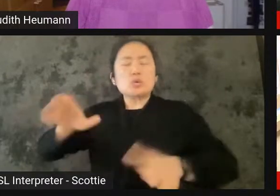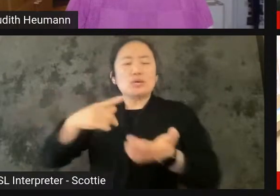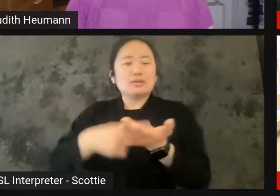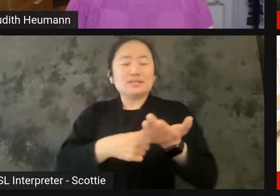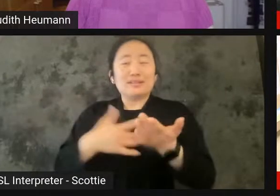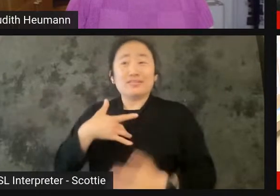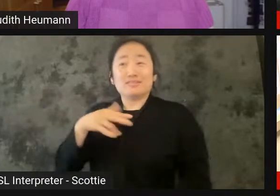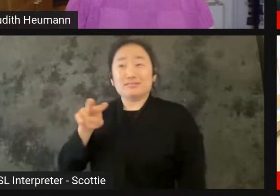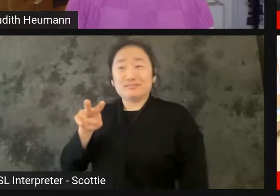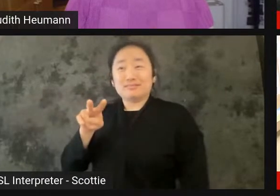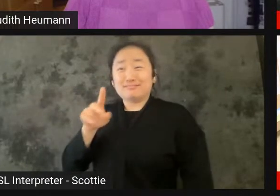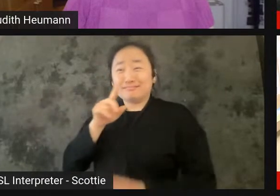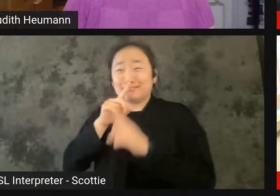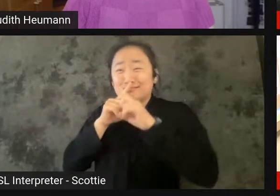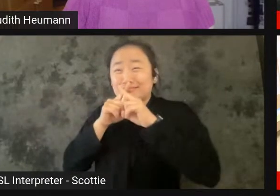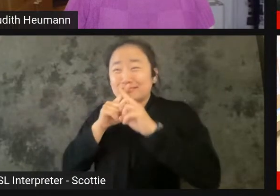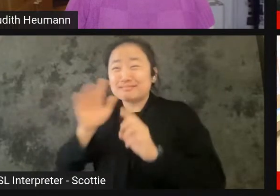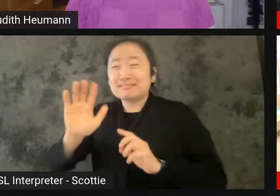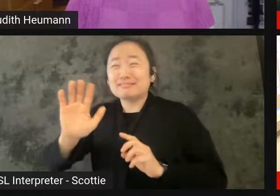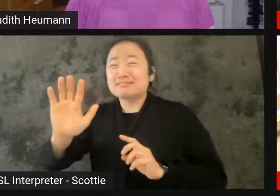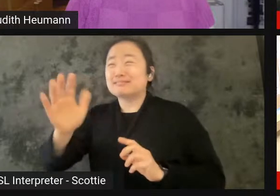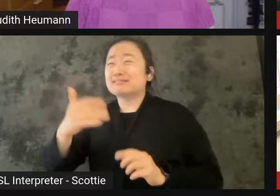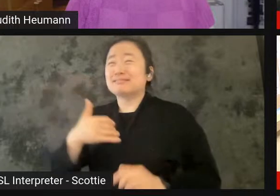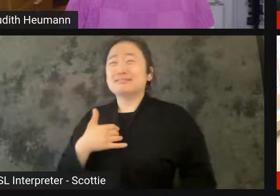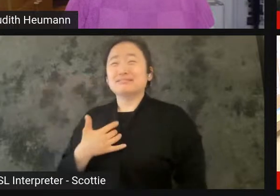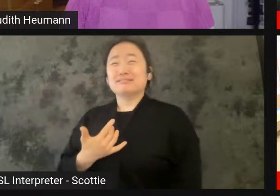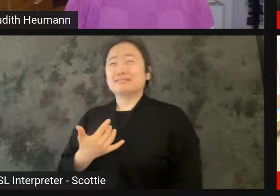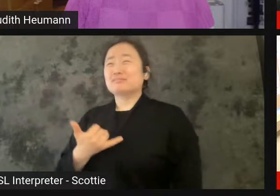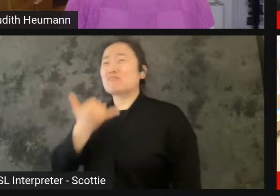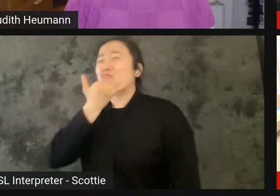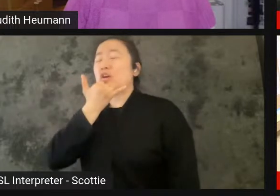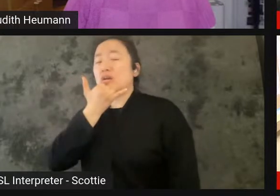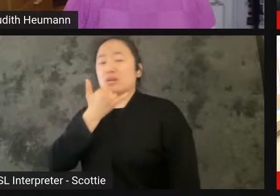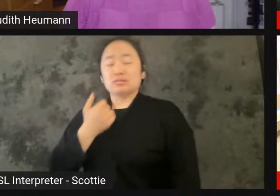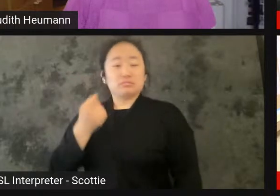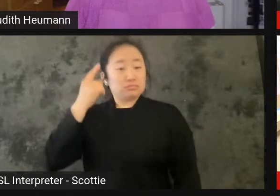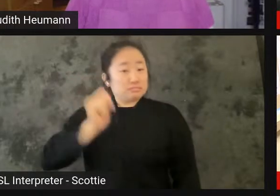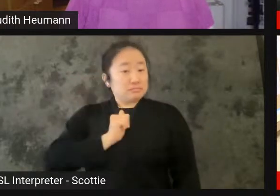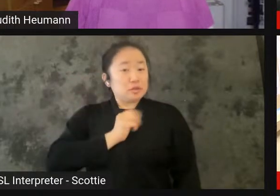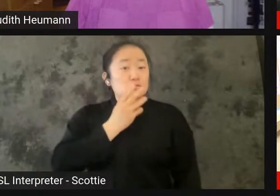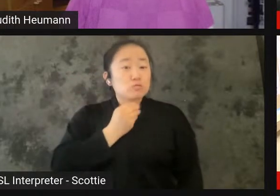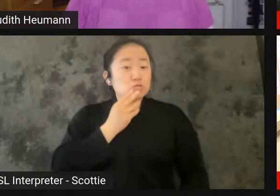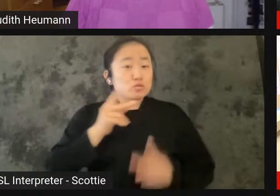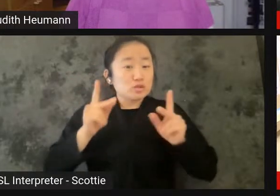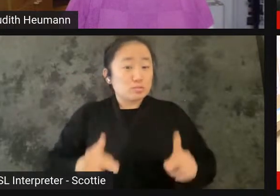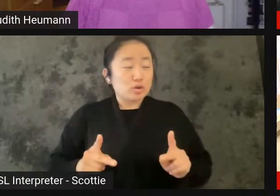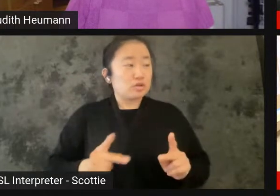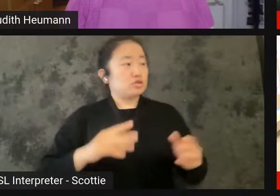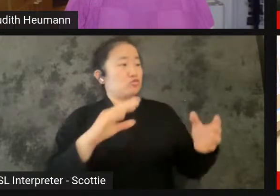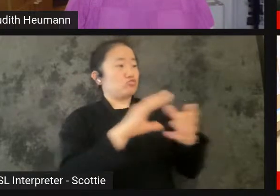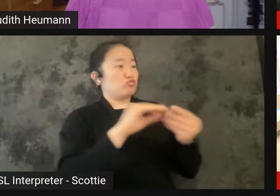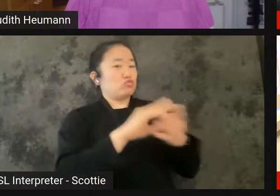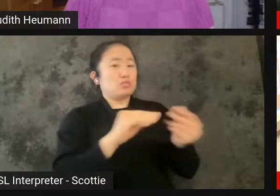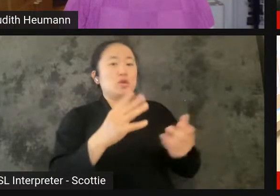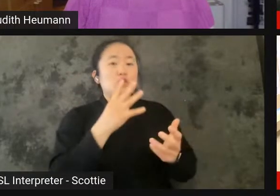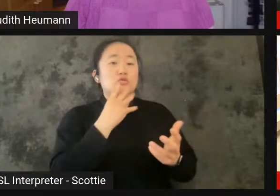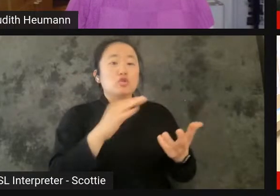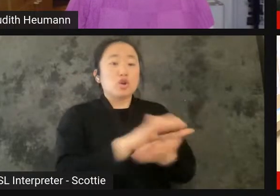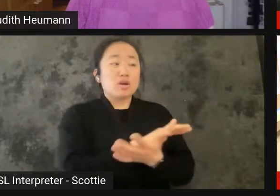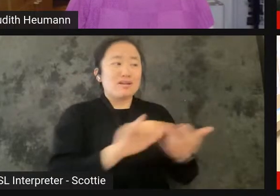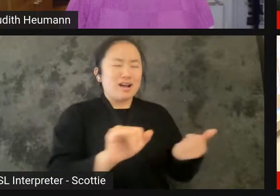the Holocaust makes Jews uncomfortable. People being murdered, what's happening in Ukraine. I